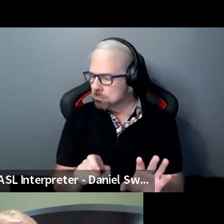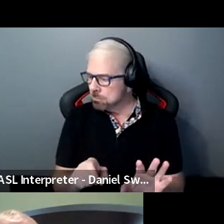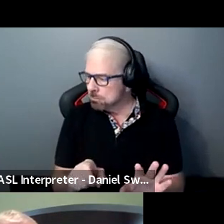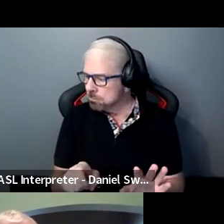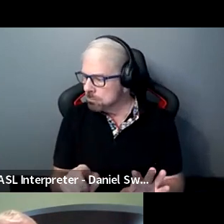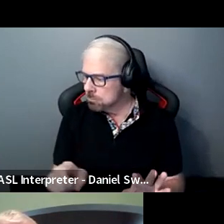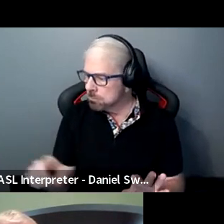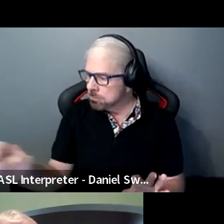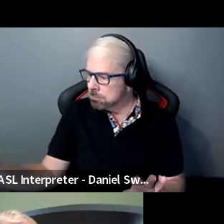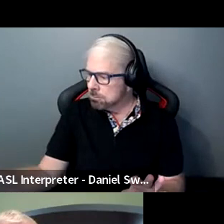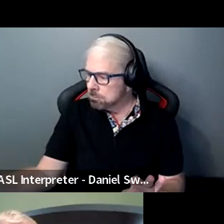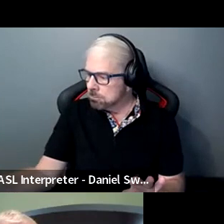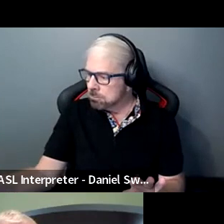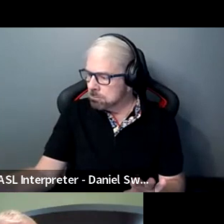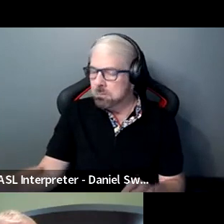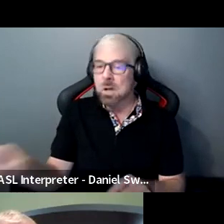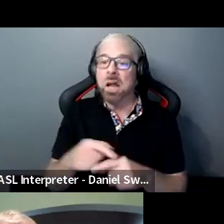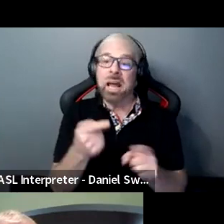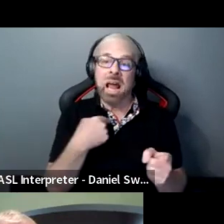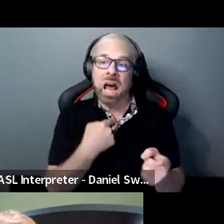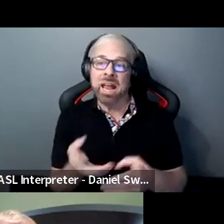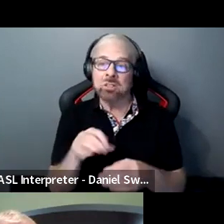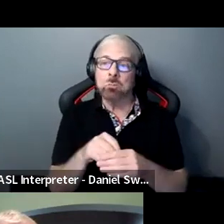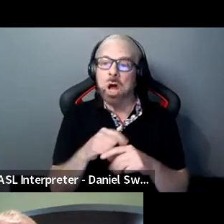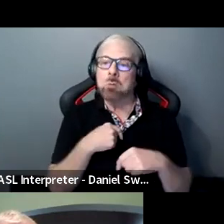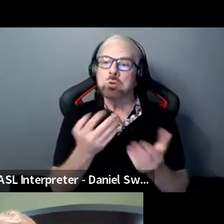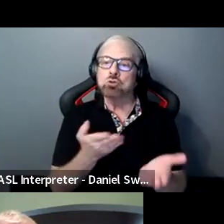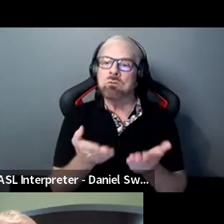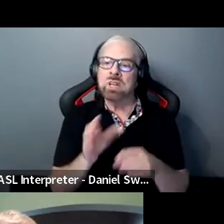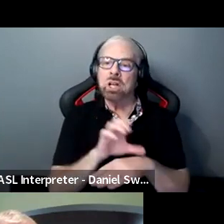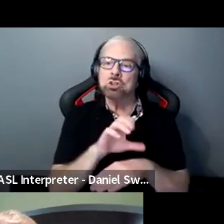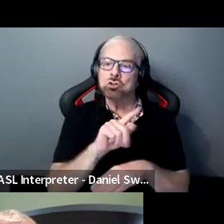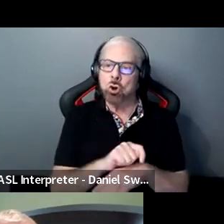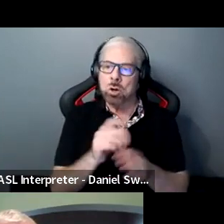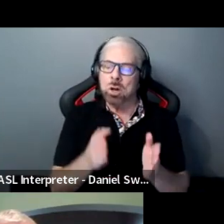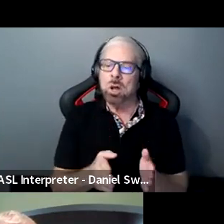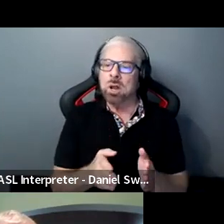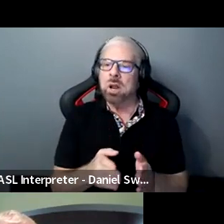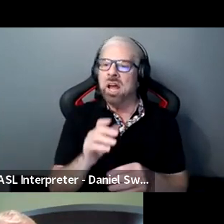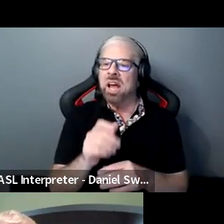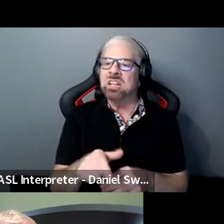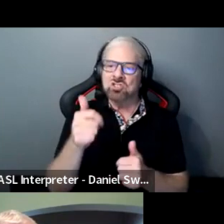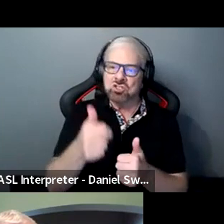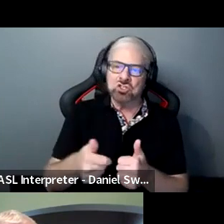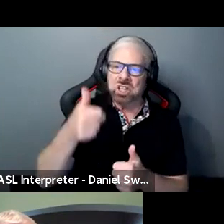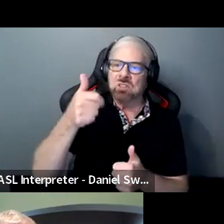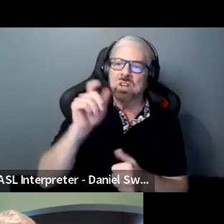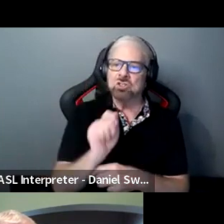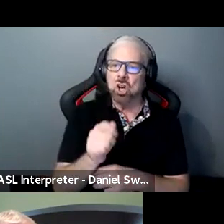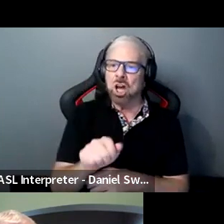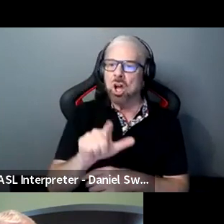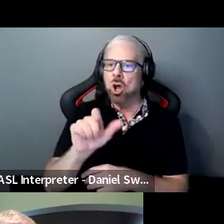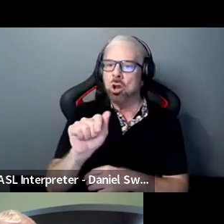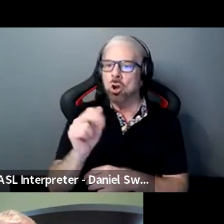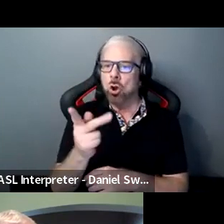here, because I'm serving as a consultant to Chief Judge Larson, who is the